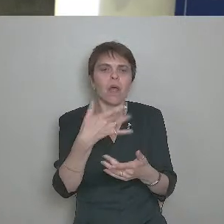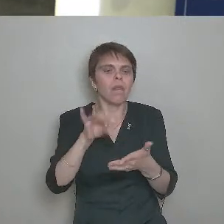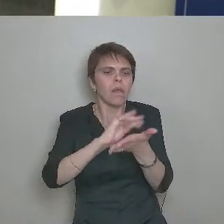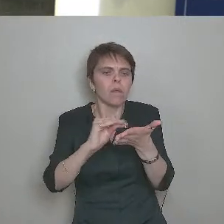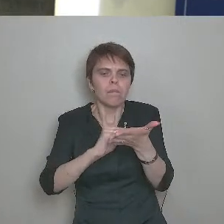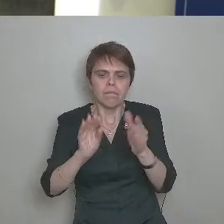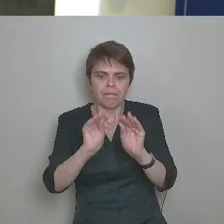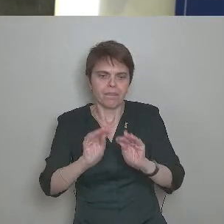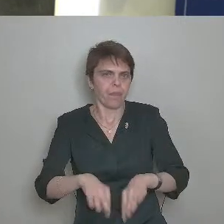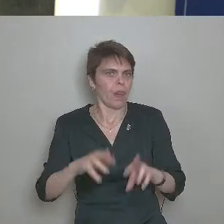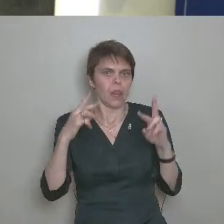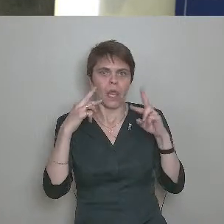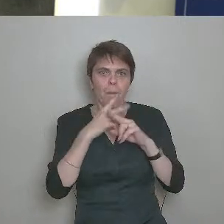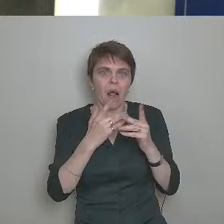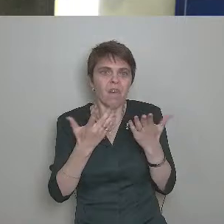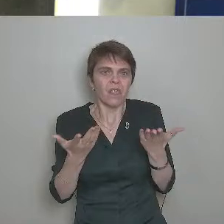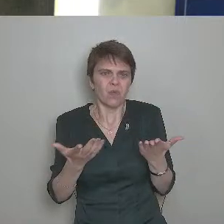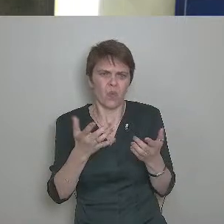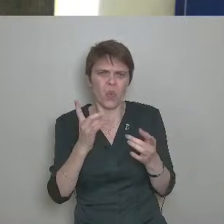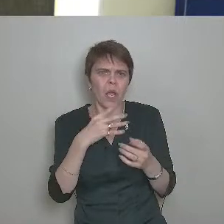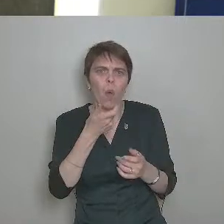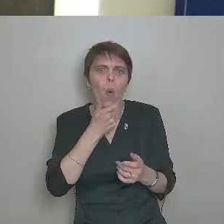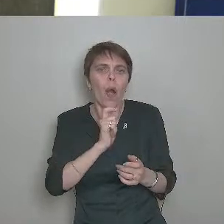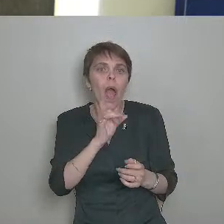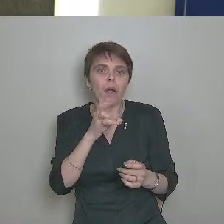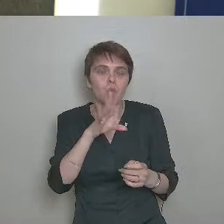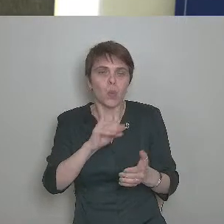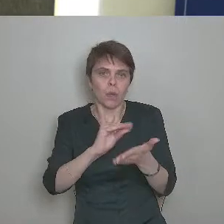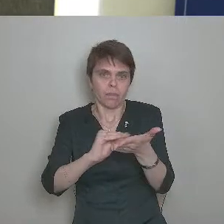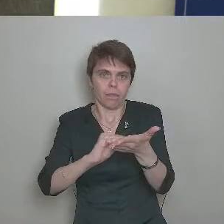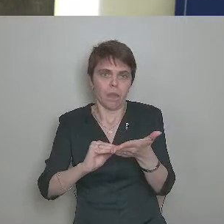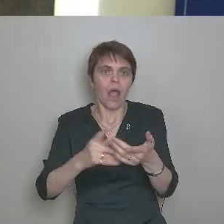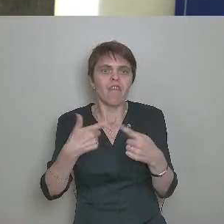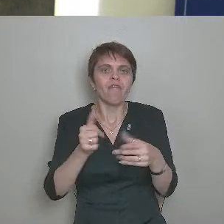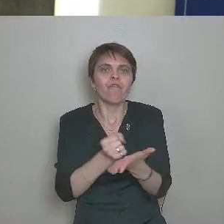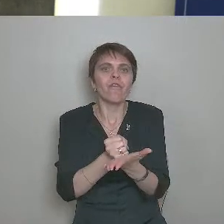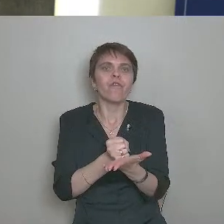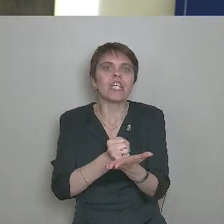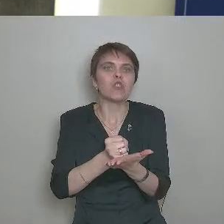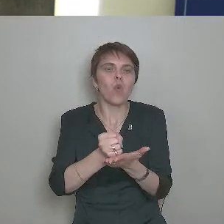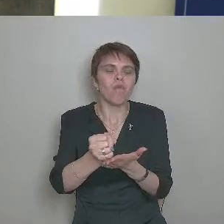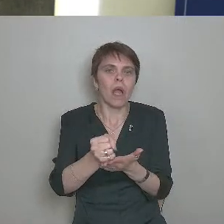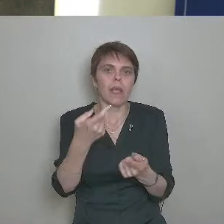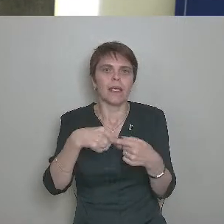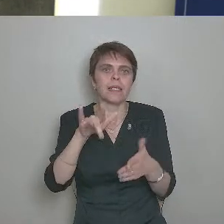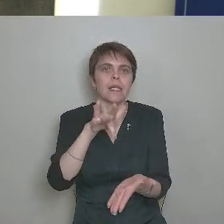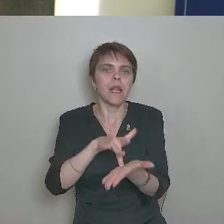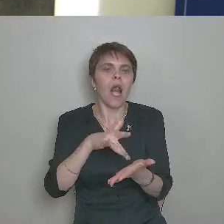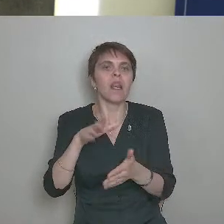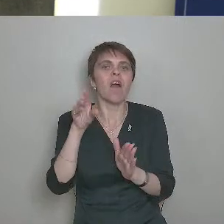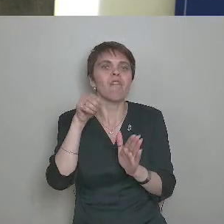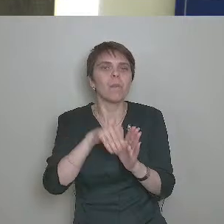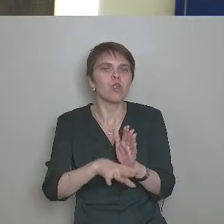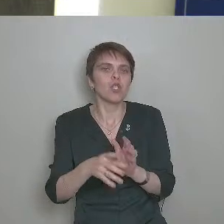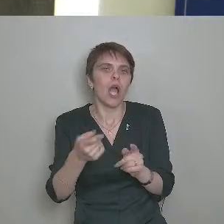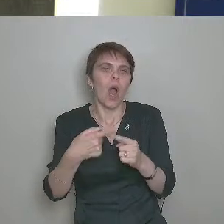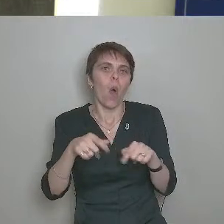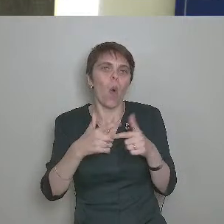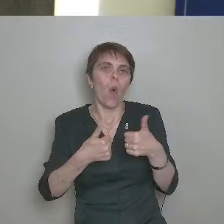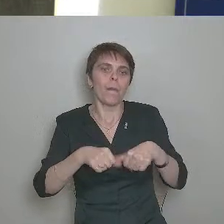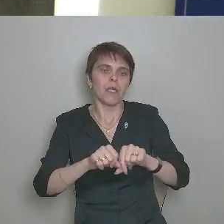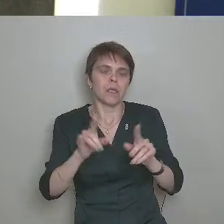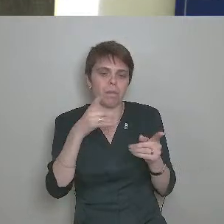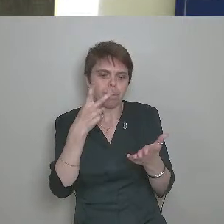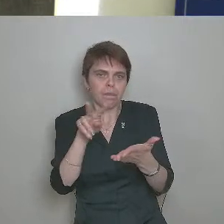properly done. For instance, this statement. So